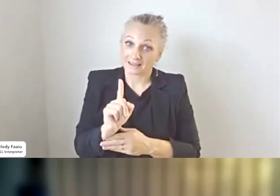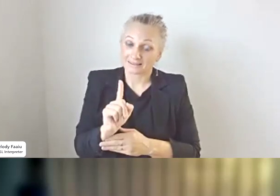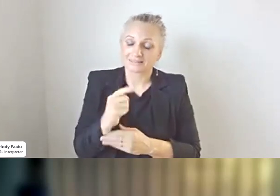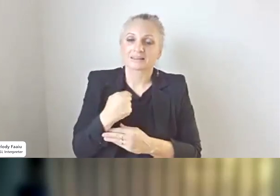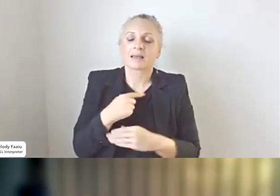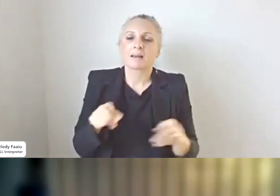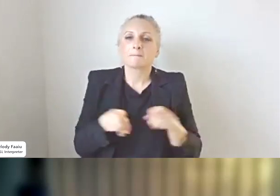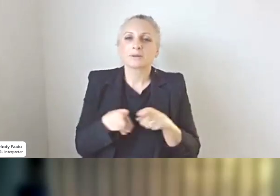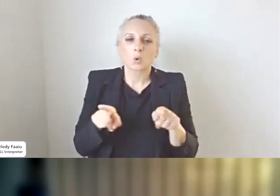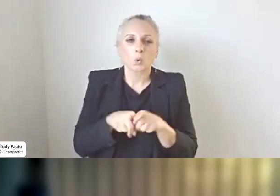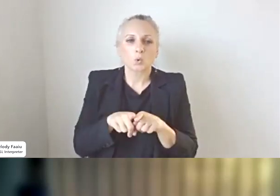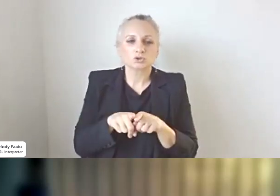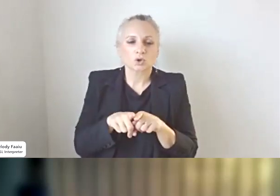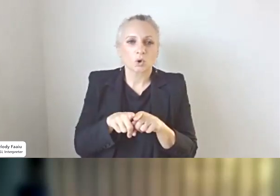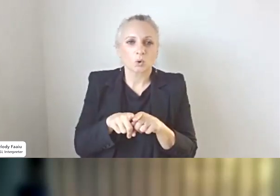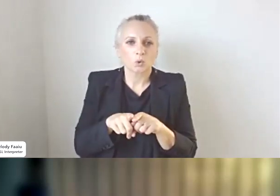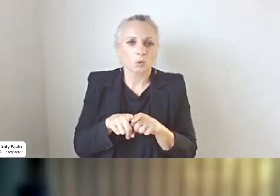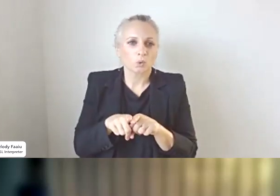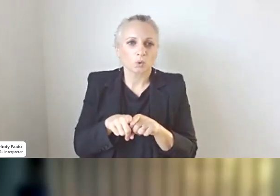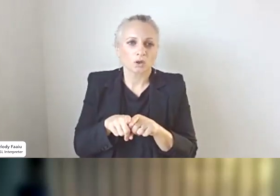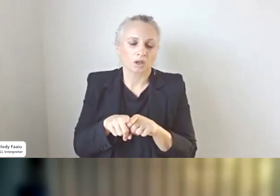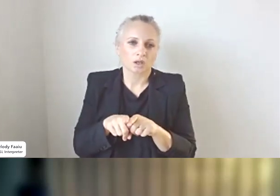teams taking that